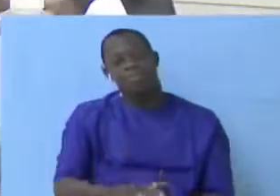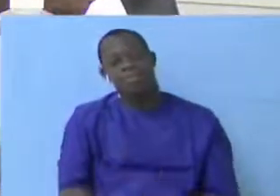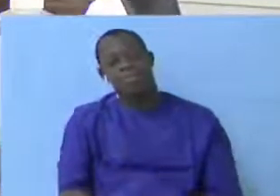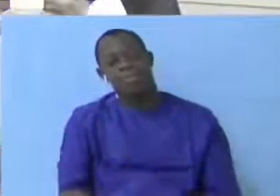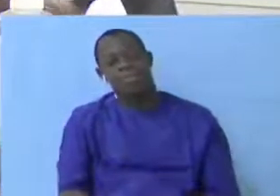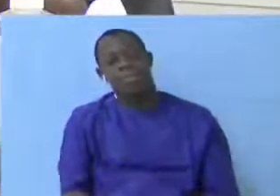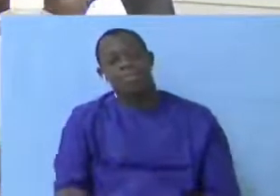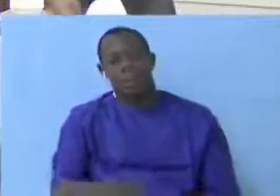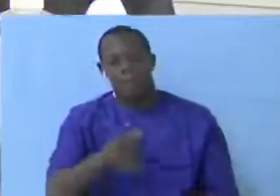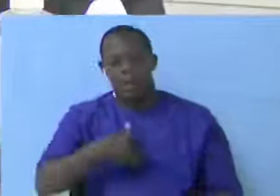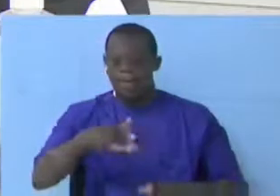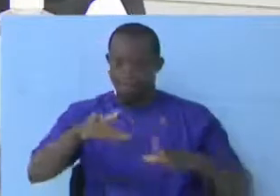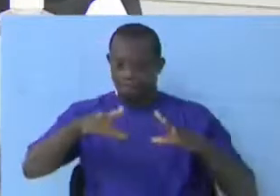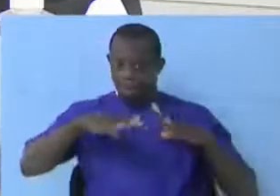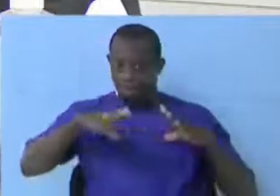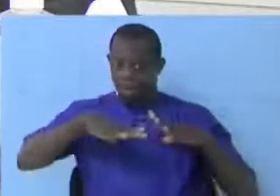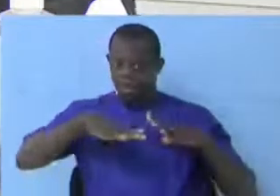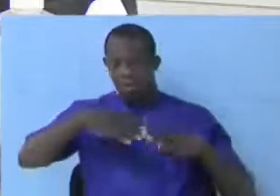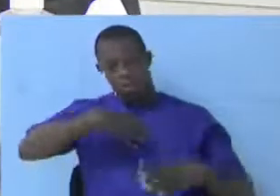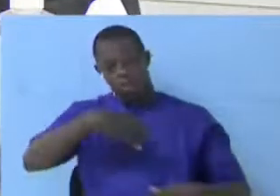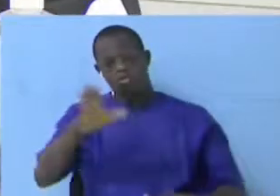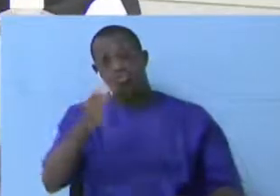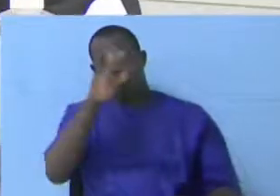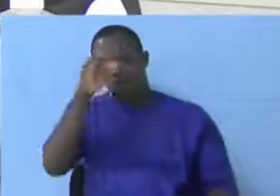I got set, ready to go to work.